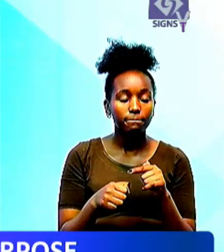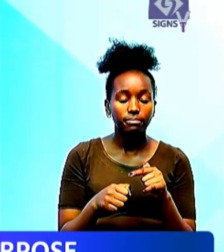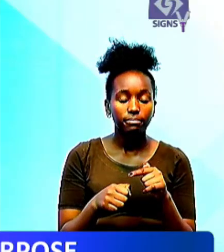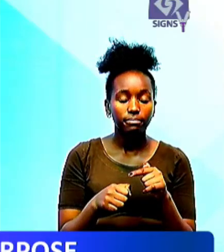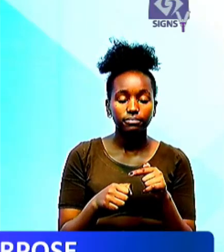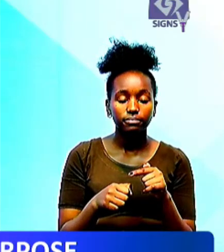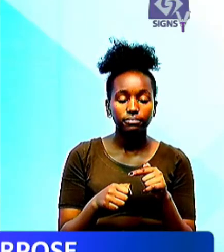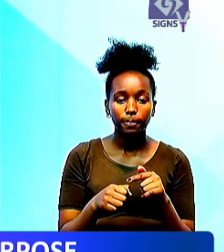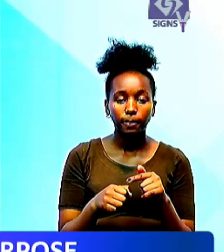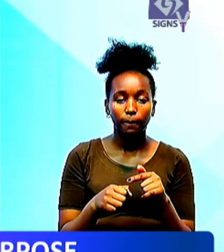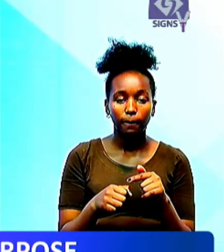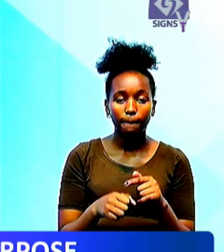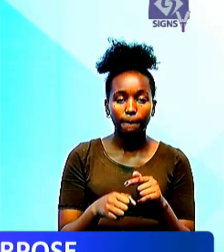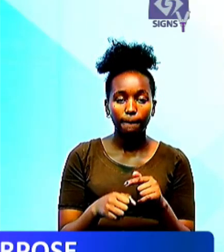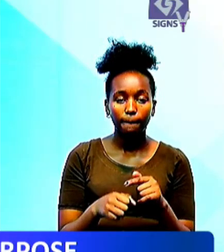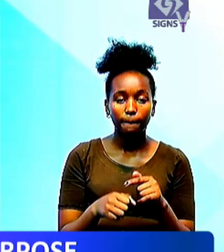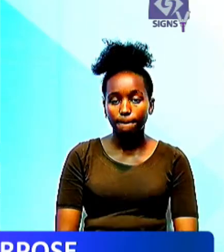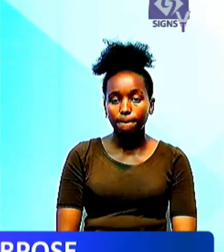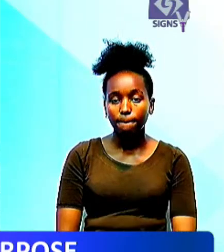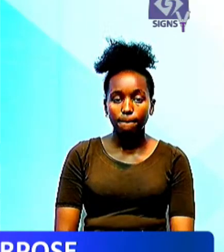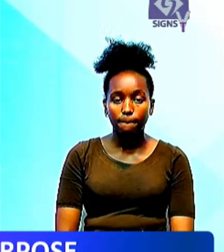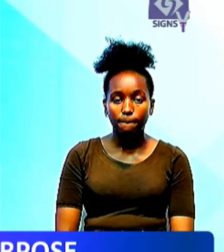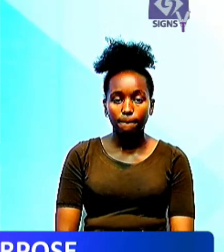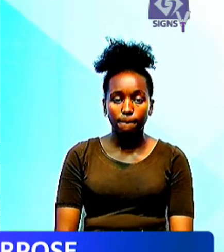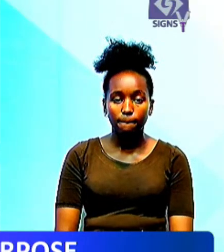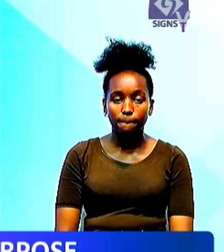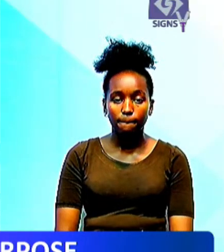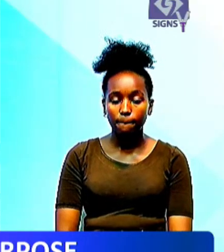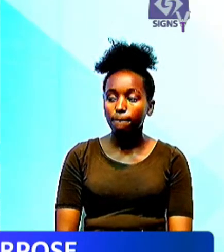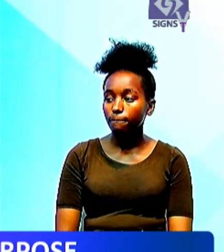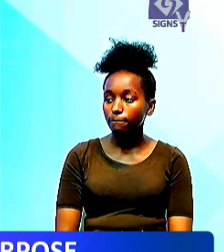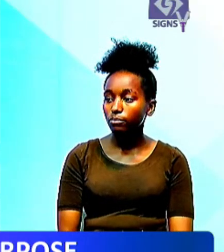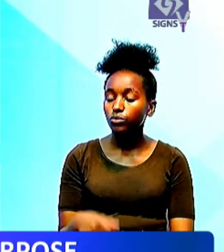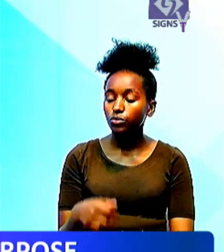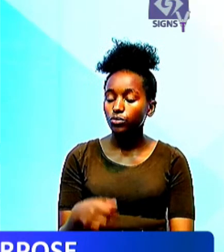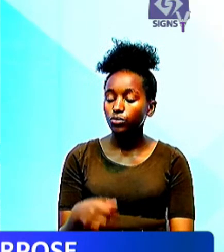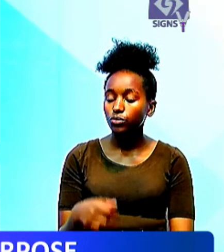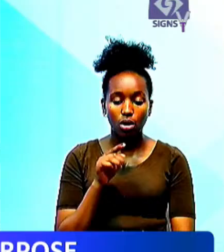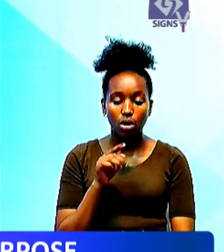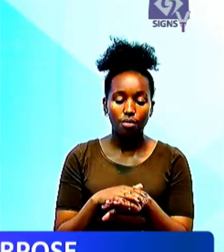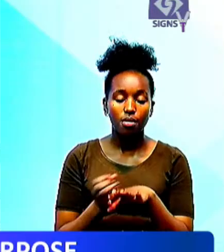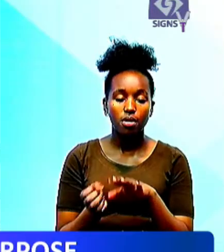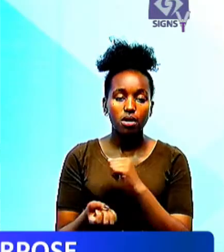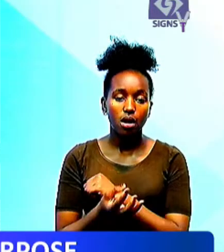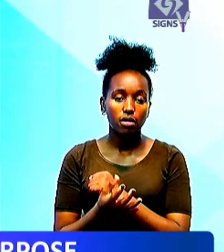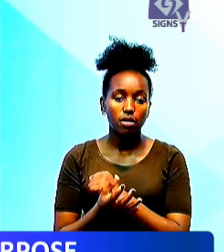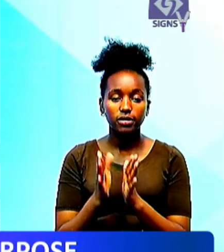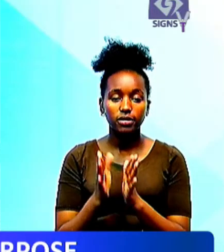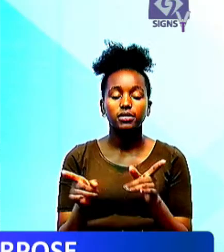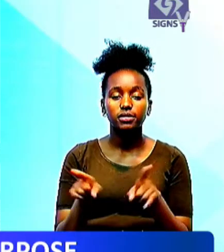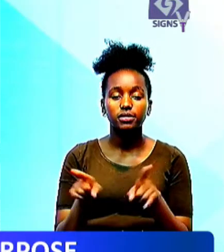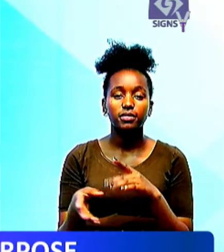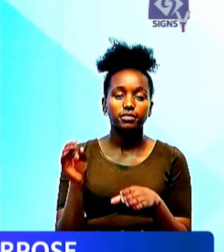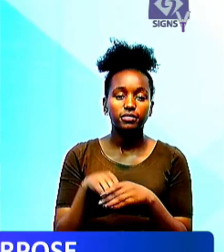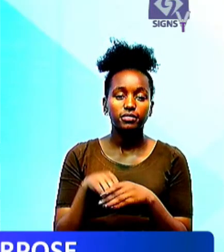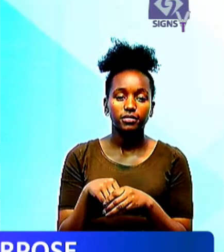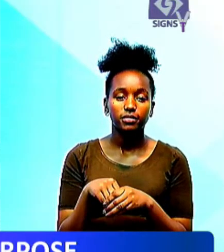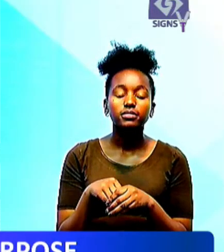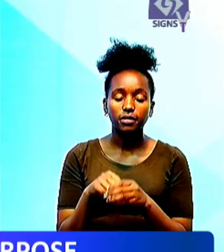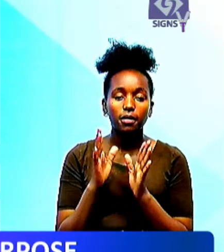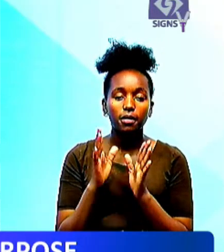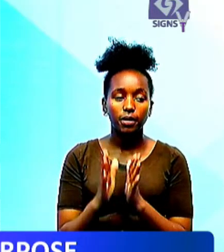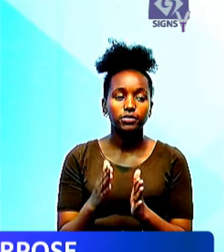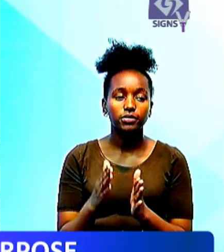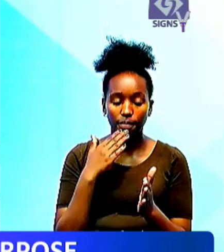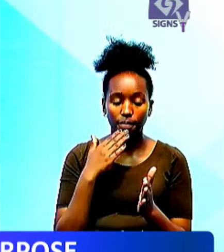then balance that. You're a good investment manager and advisor. Others would say, no, just bring your money this side.